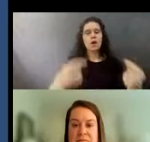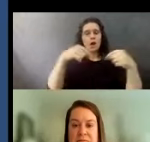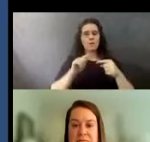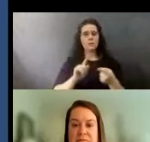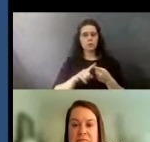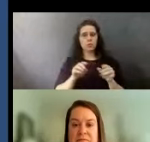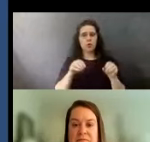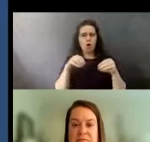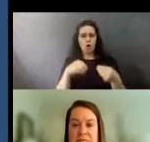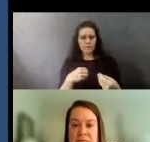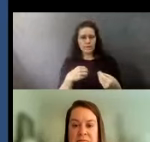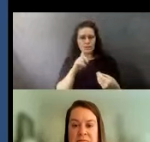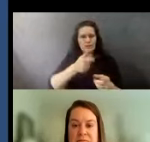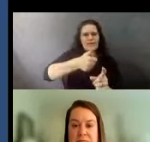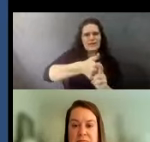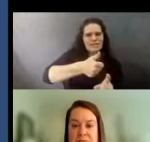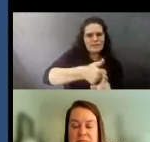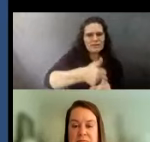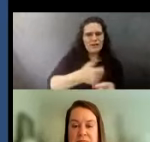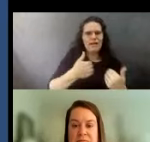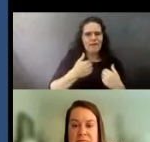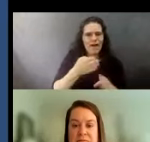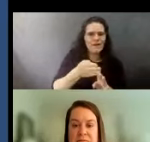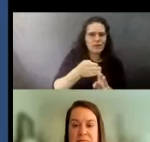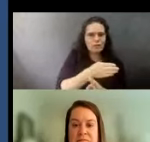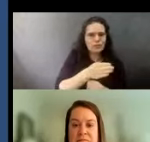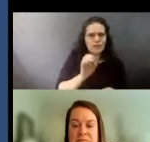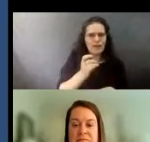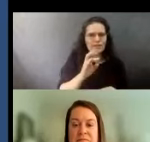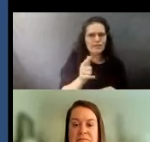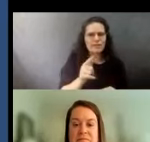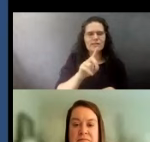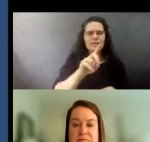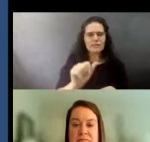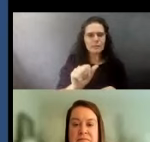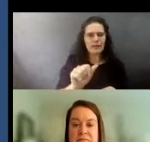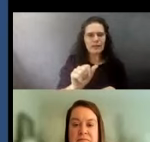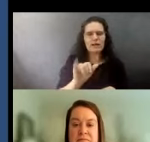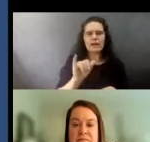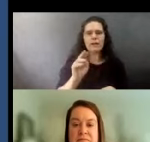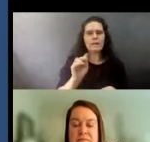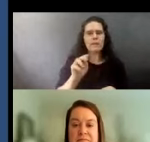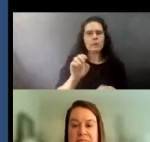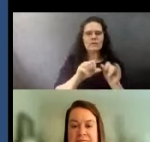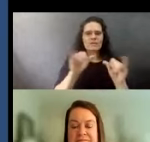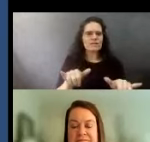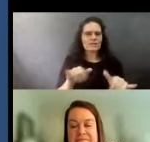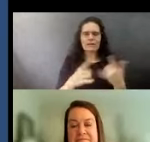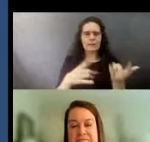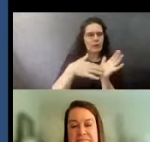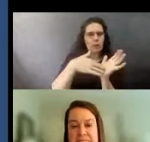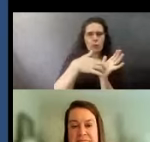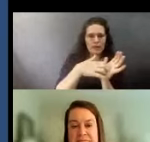highly immunocompromised due to pre-existing disabilities. Since we're a disability rights organization, we have many